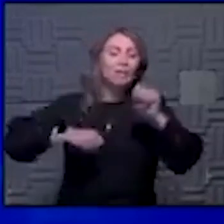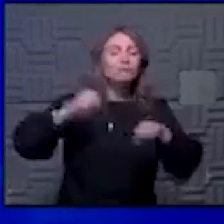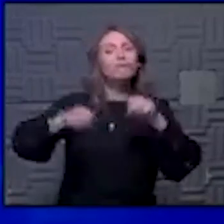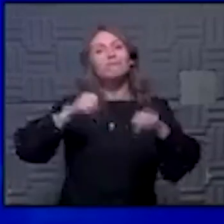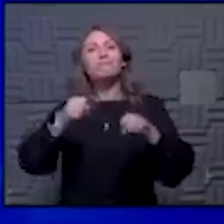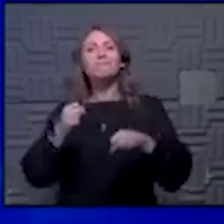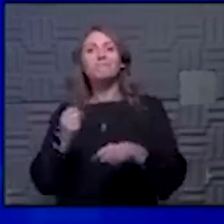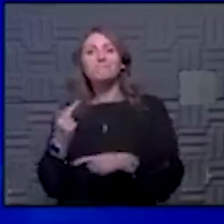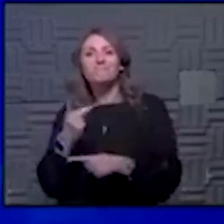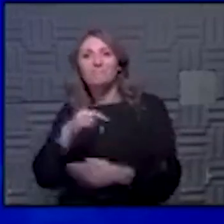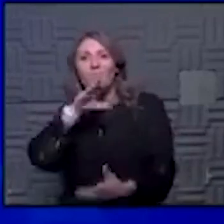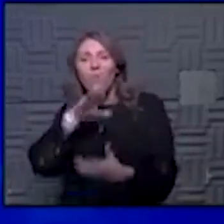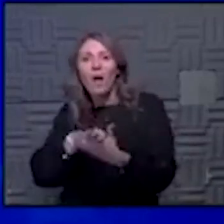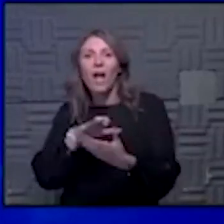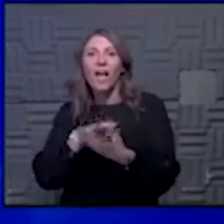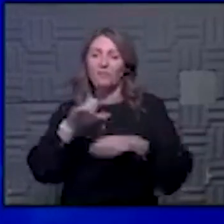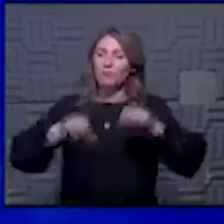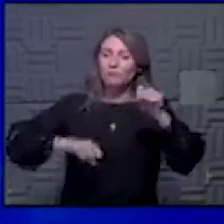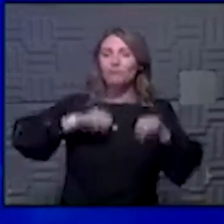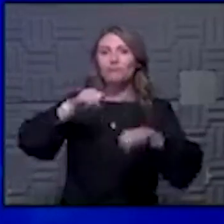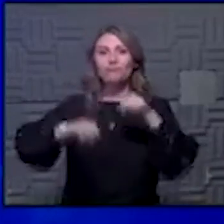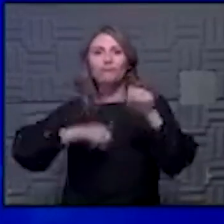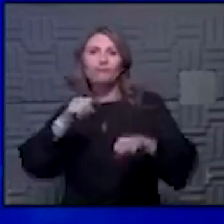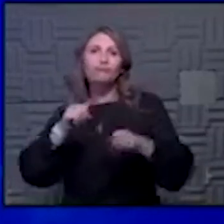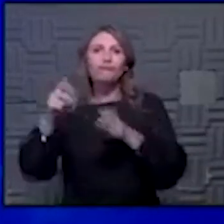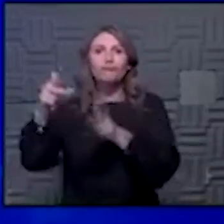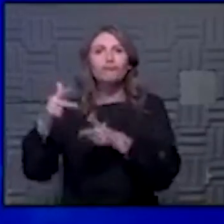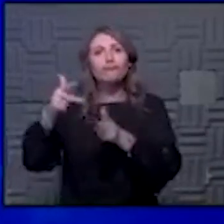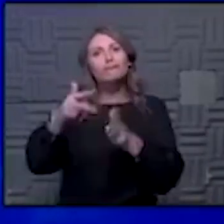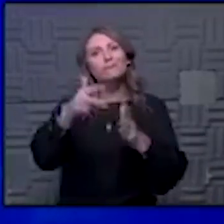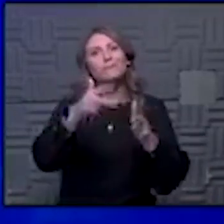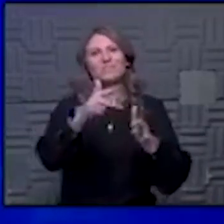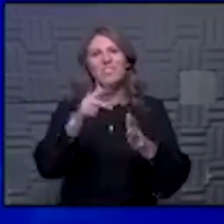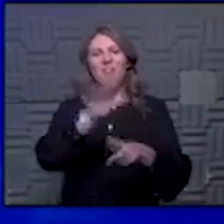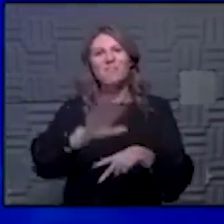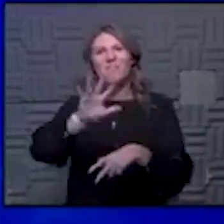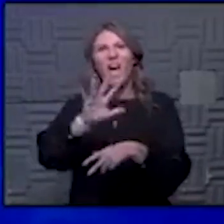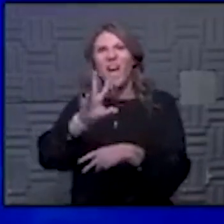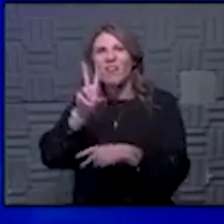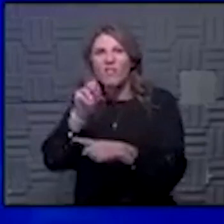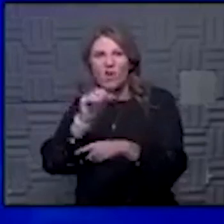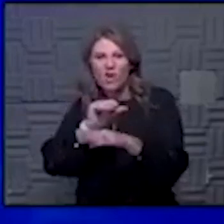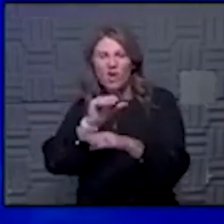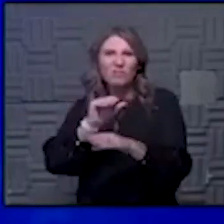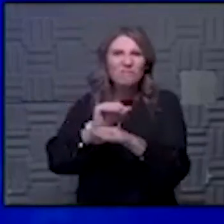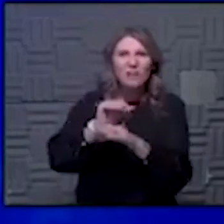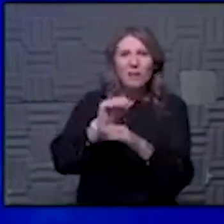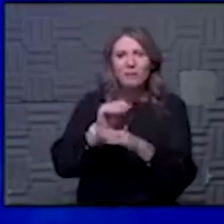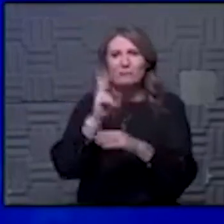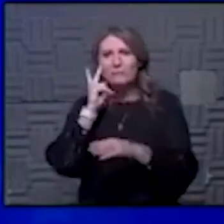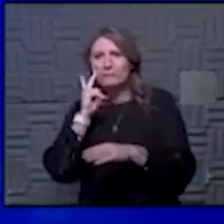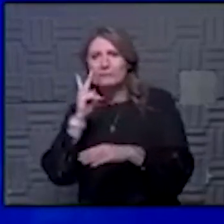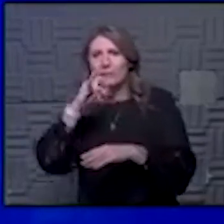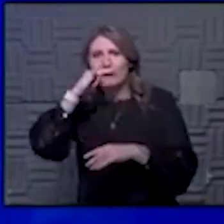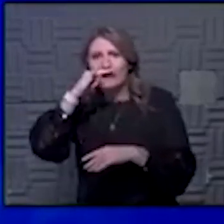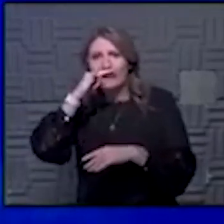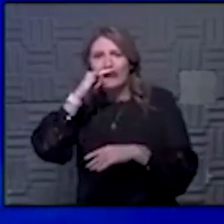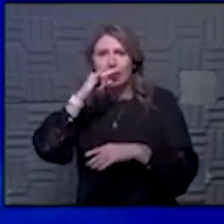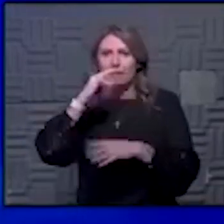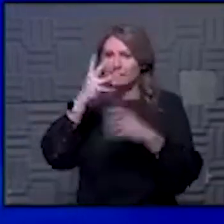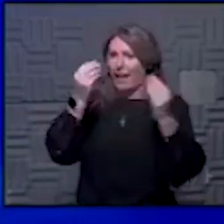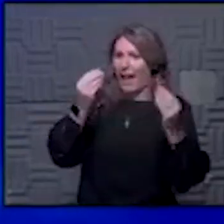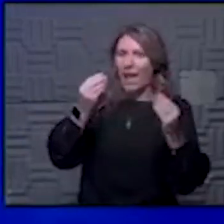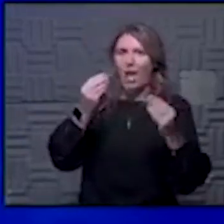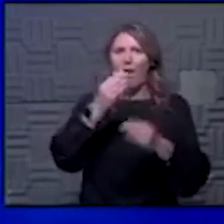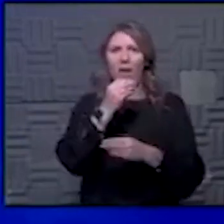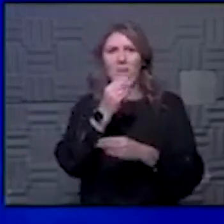and we were riding around, and it was getting a little bit later, about 5 or 5:30, and we started seeing kids out and then parents out. And then when there were a couple of large